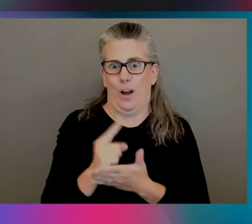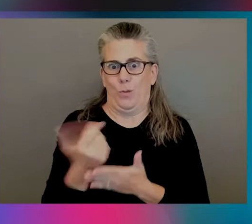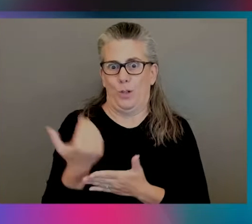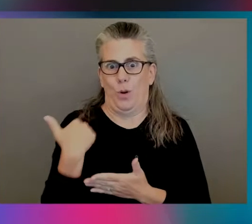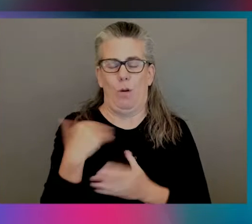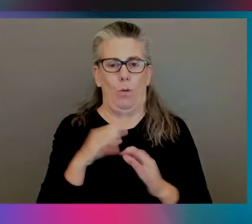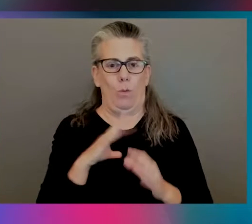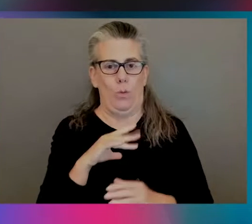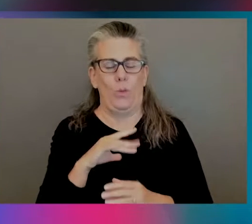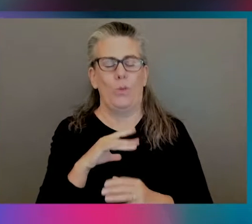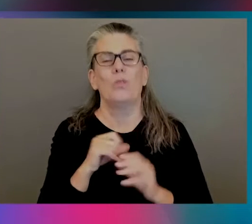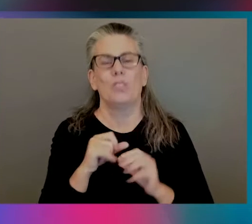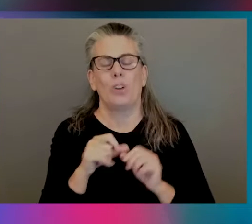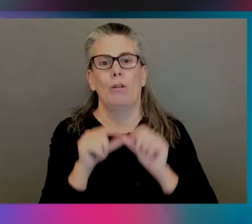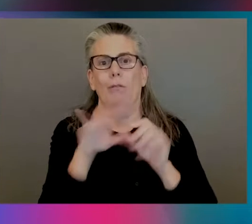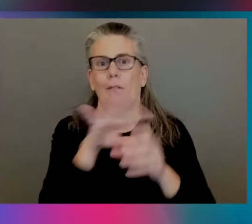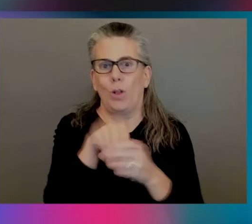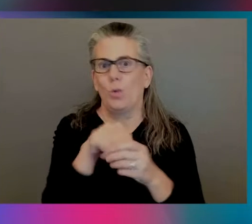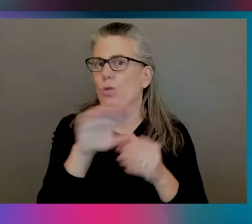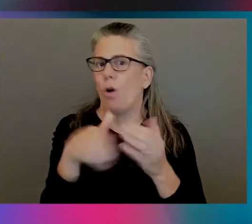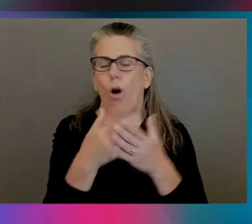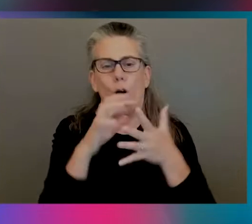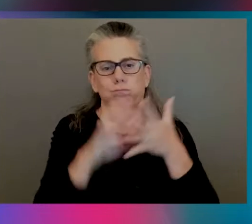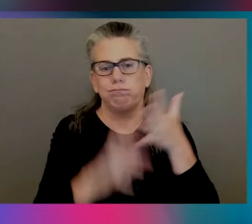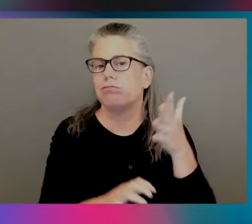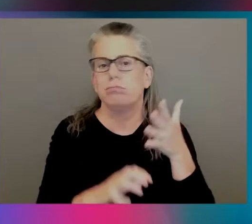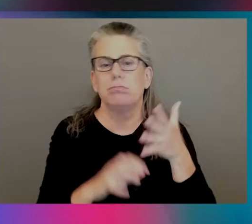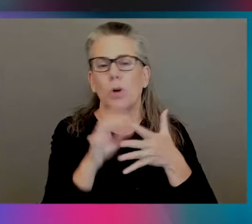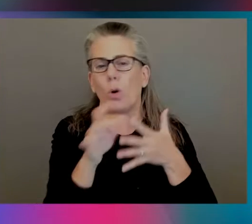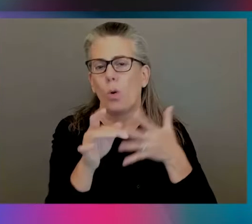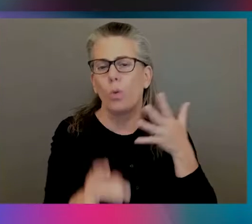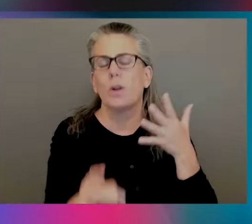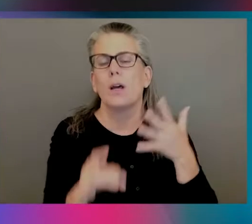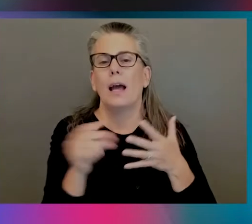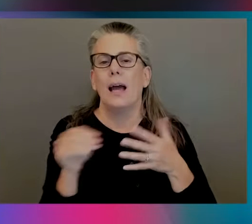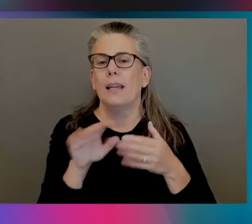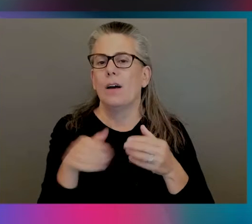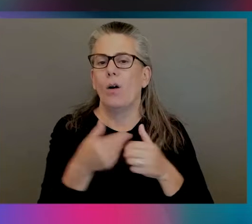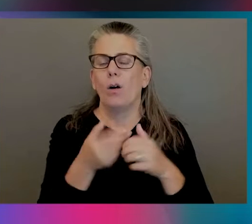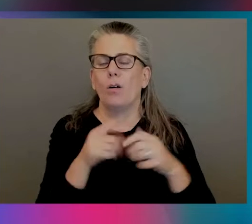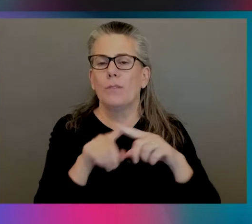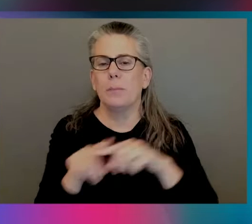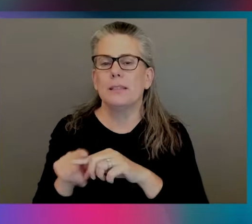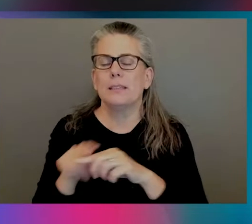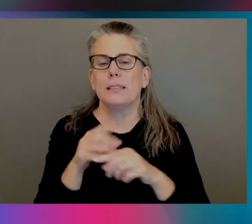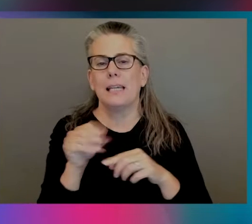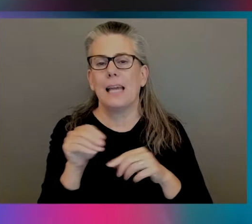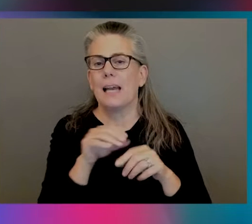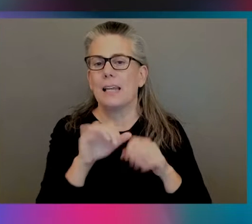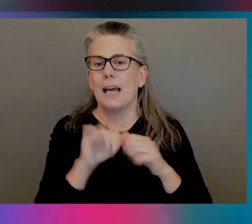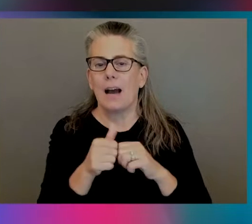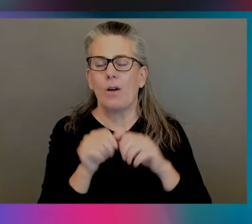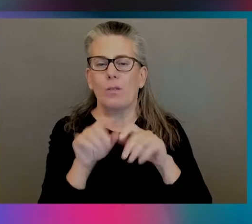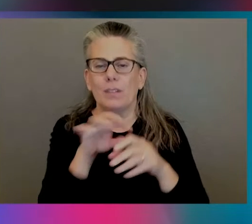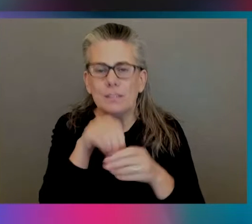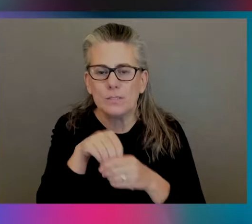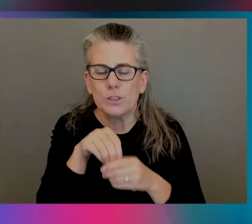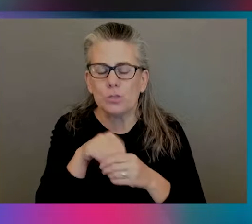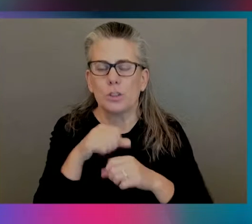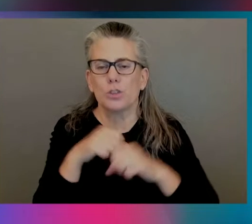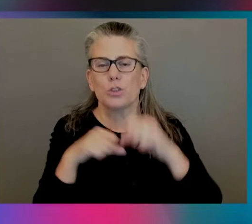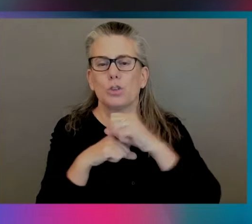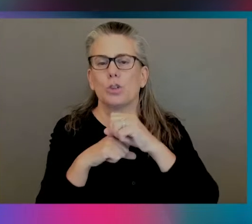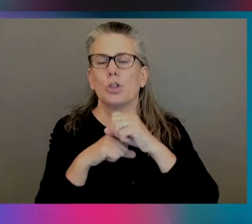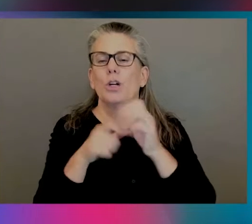includes all of the code and all the dependencies, as well as the SAM template needed to deploy the infrastructure on AWS in the back end.